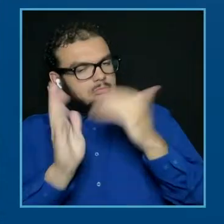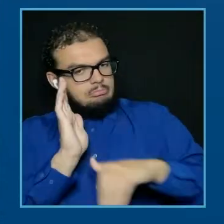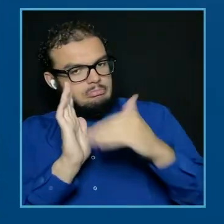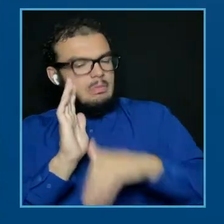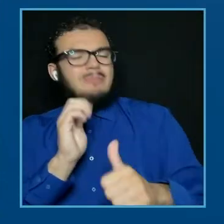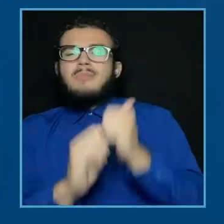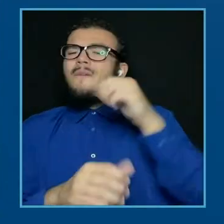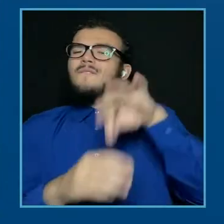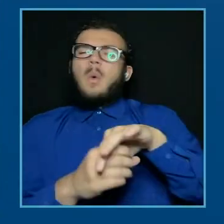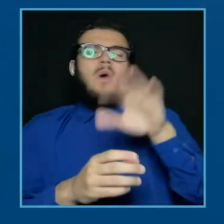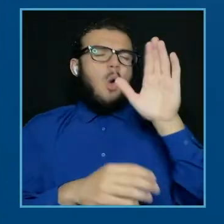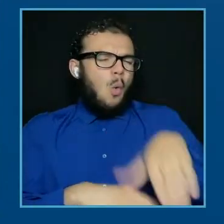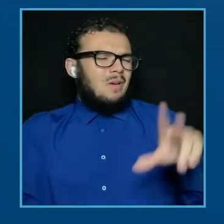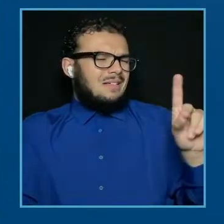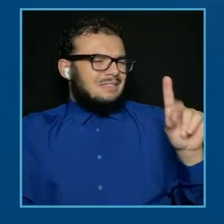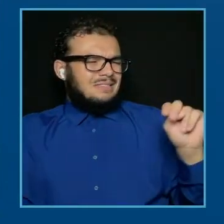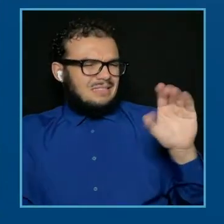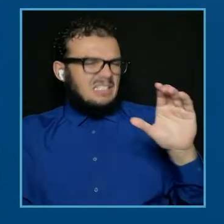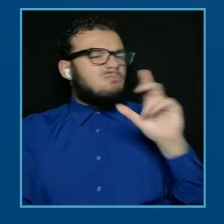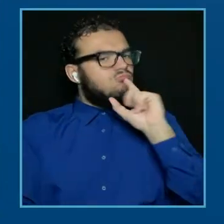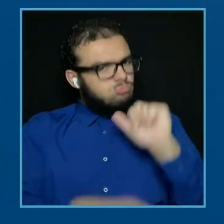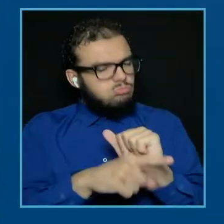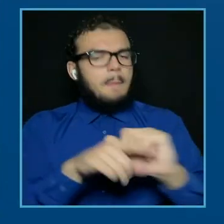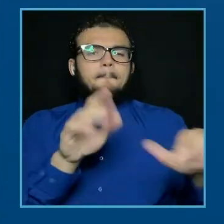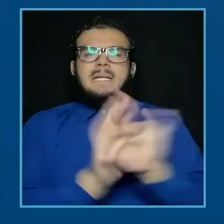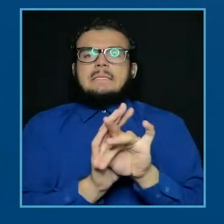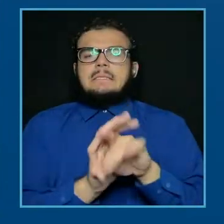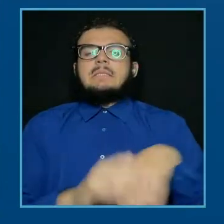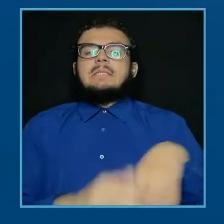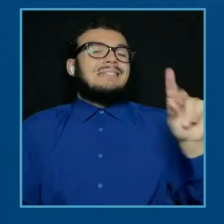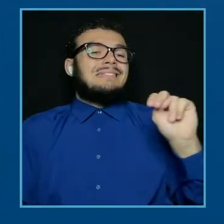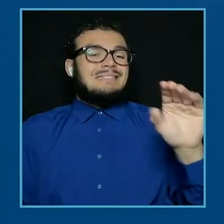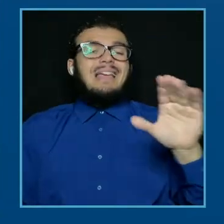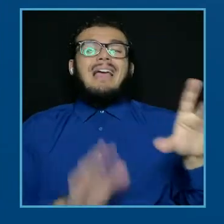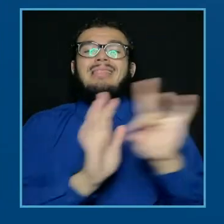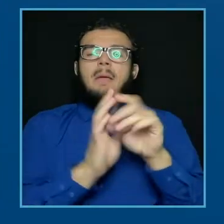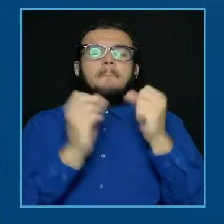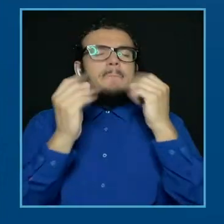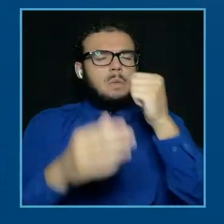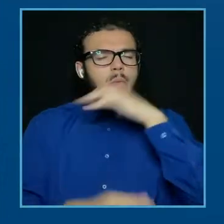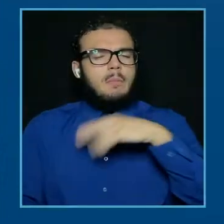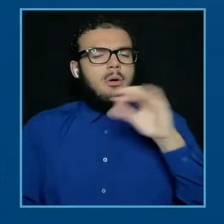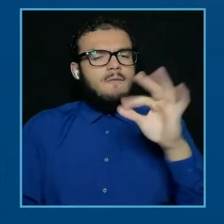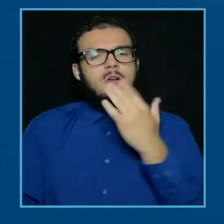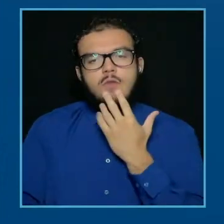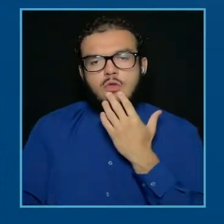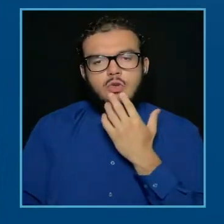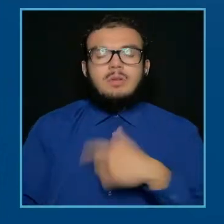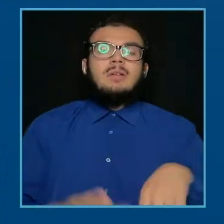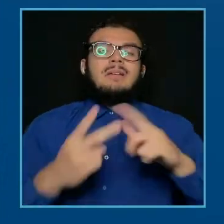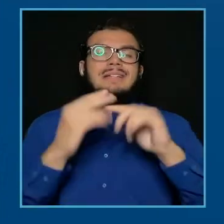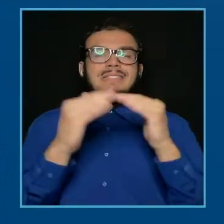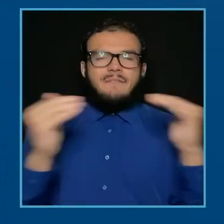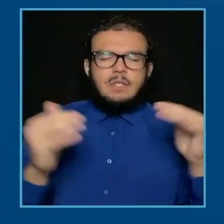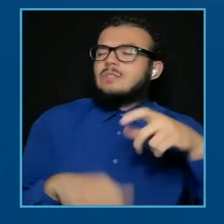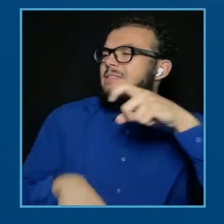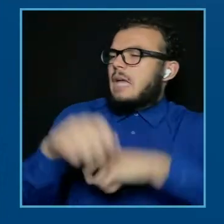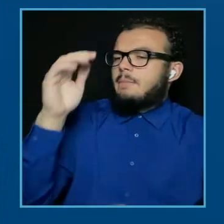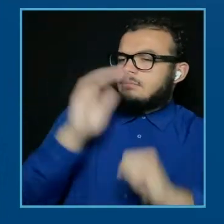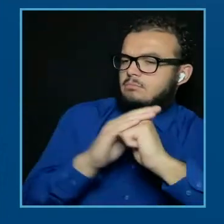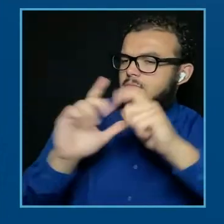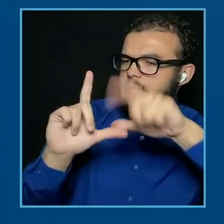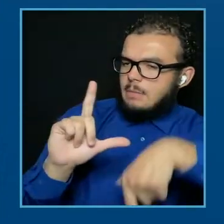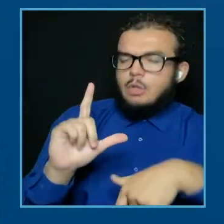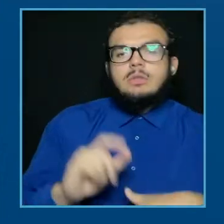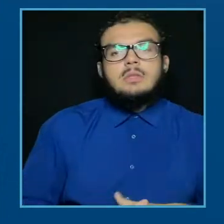at the DNC were elected. And the DNC elected multiple women of color, diverse candidates. Your time has expired. There